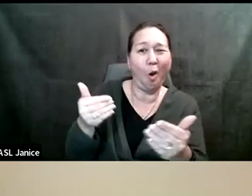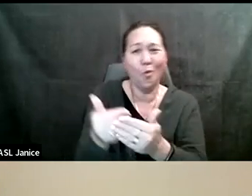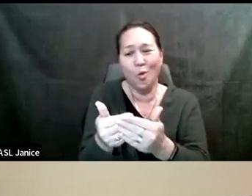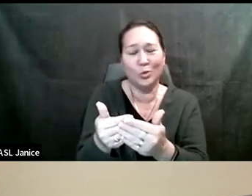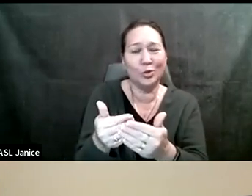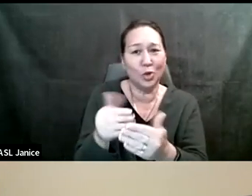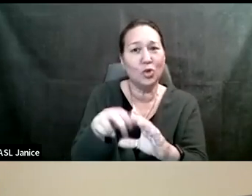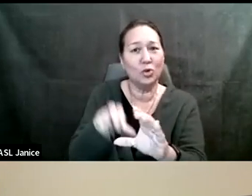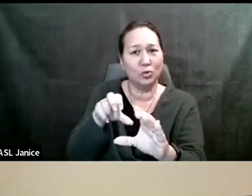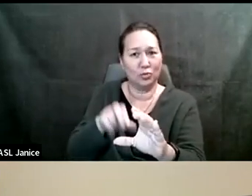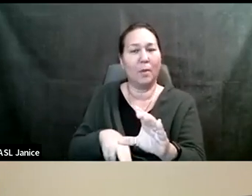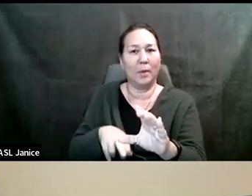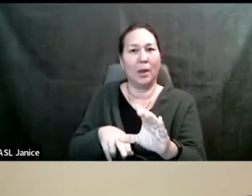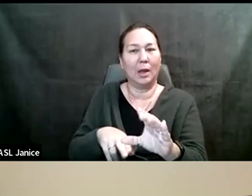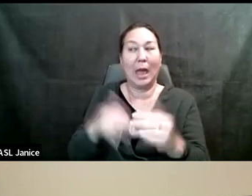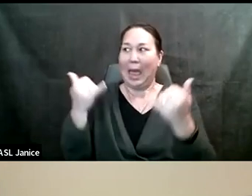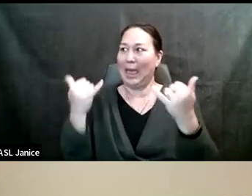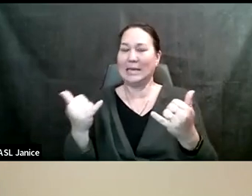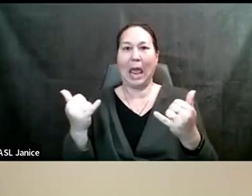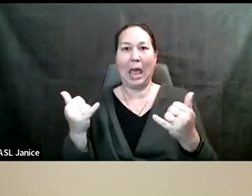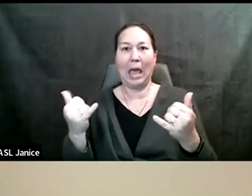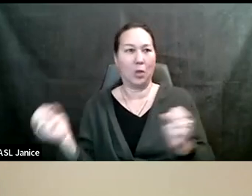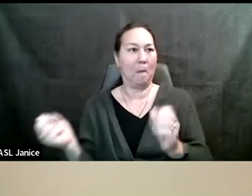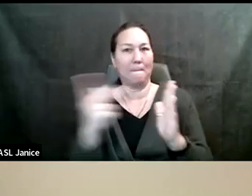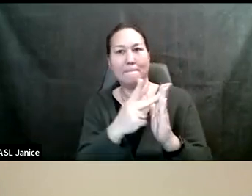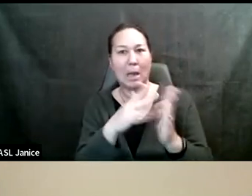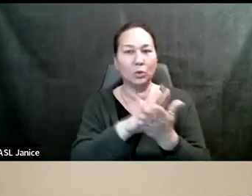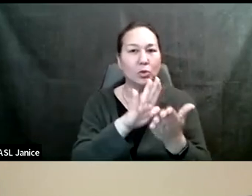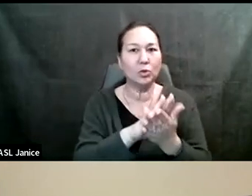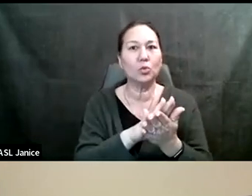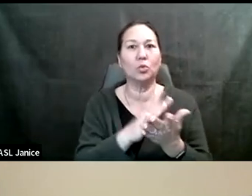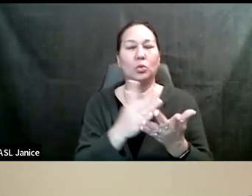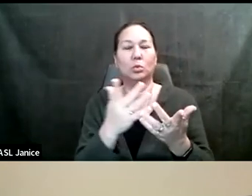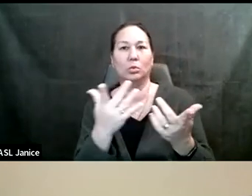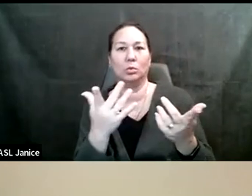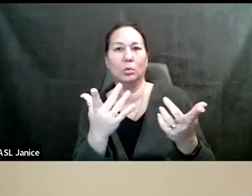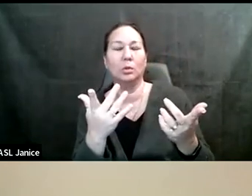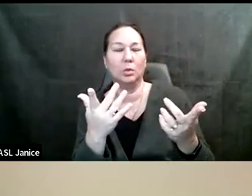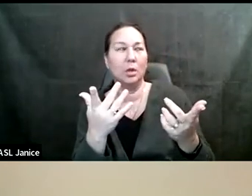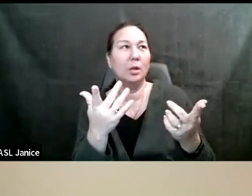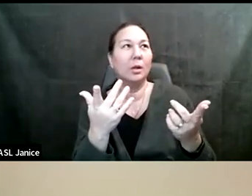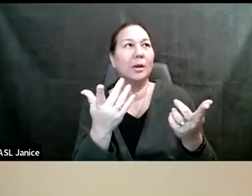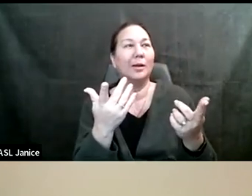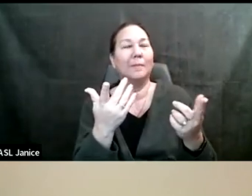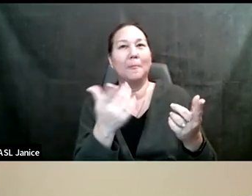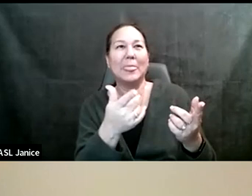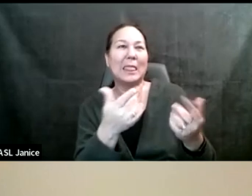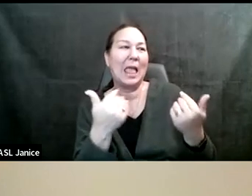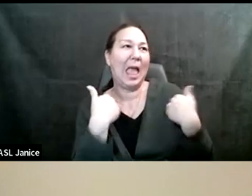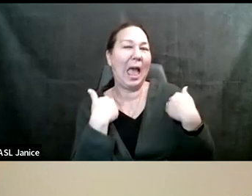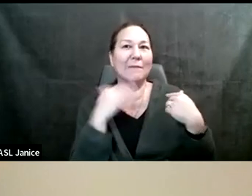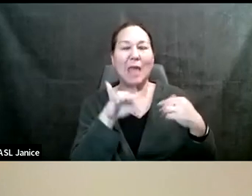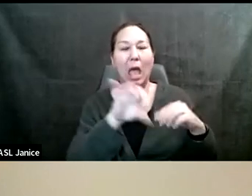school disengaged low grades but because of that process we now have them in an adoption